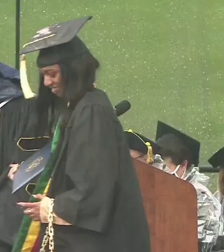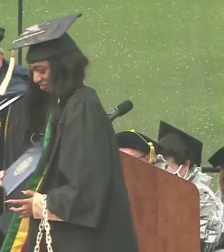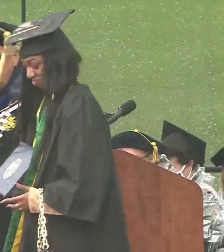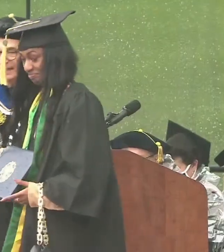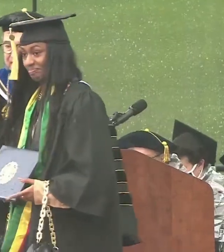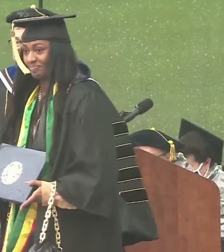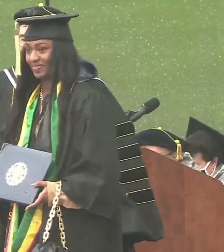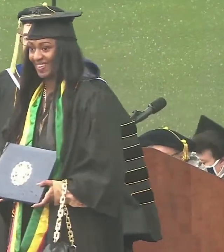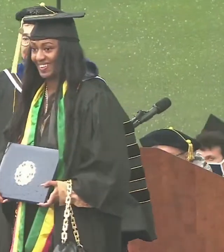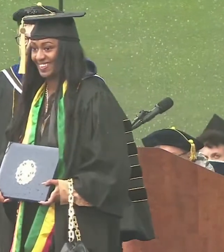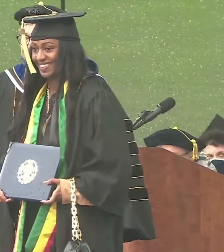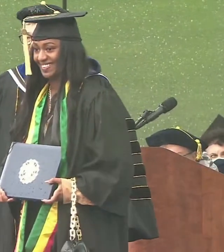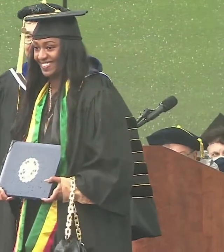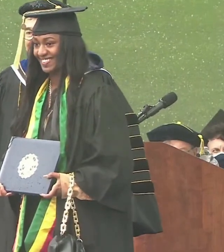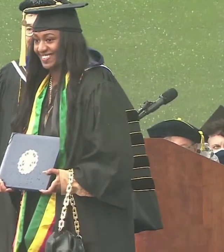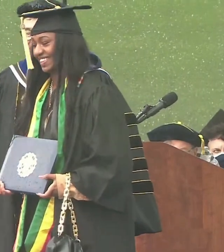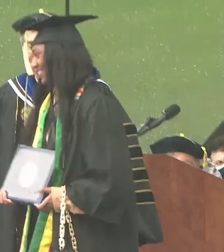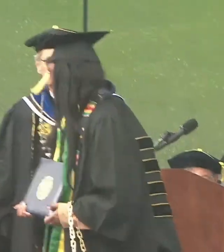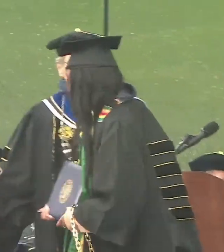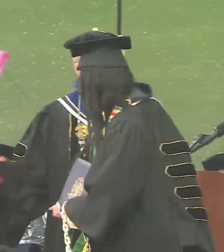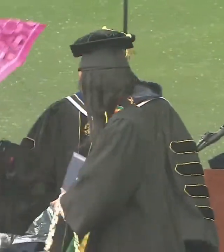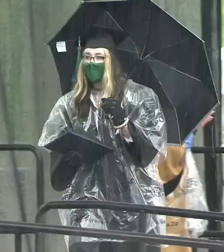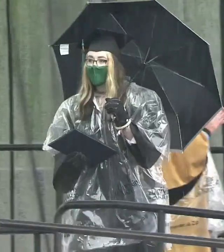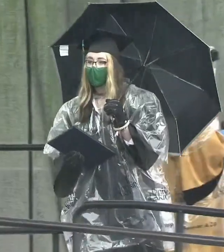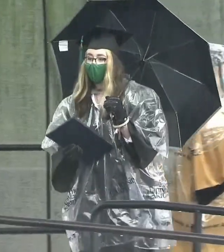Aviana S. Klein.